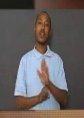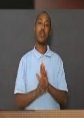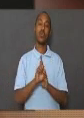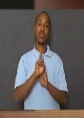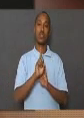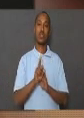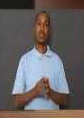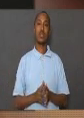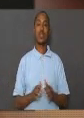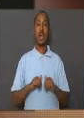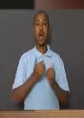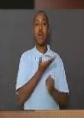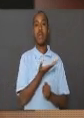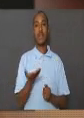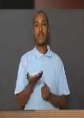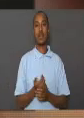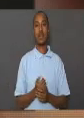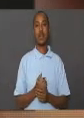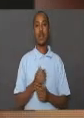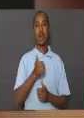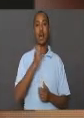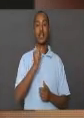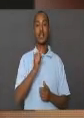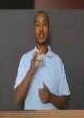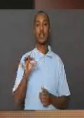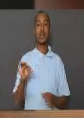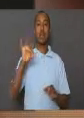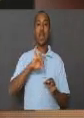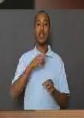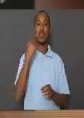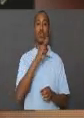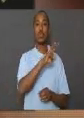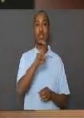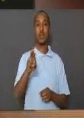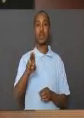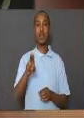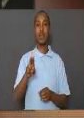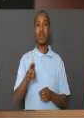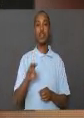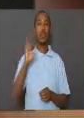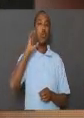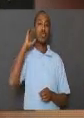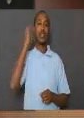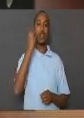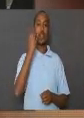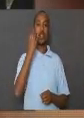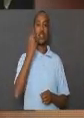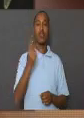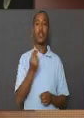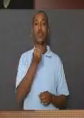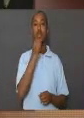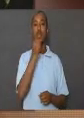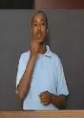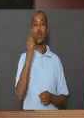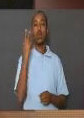development. However, as the plants use them, the concentration of these nutrients